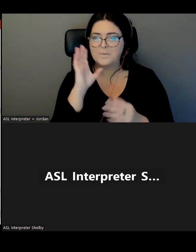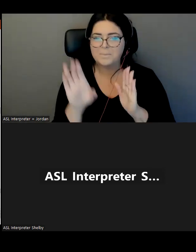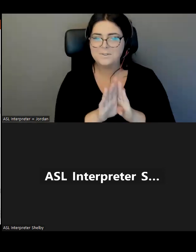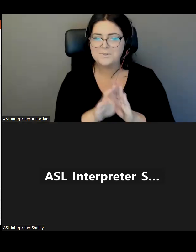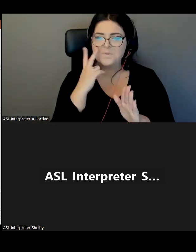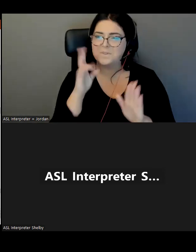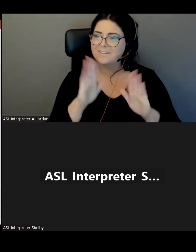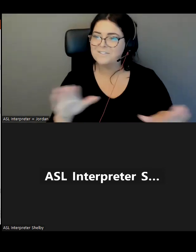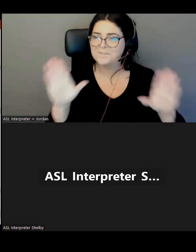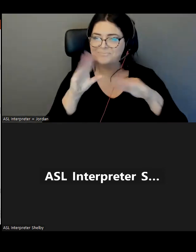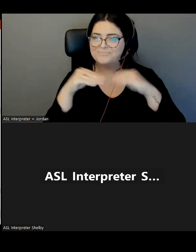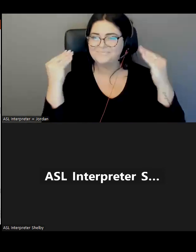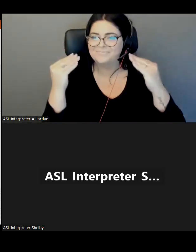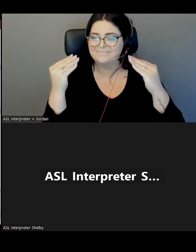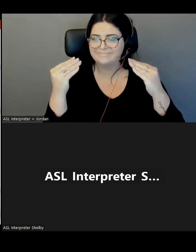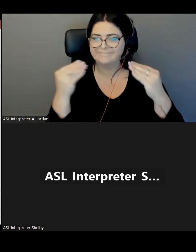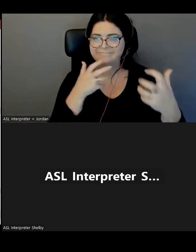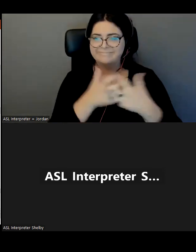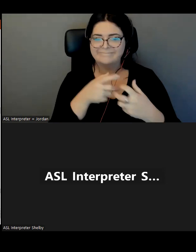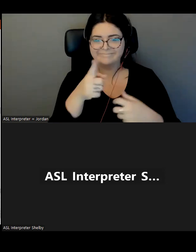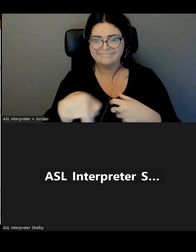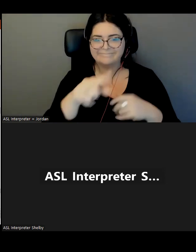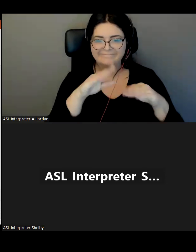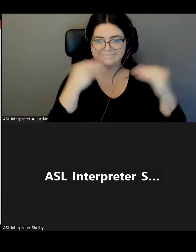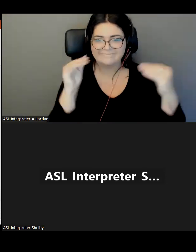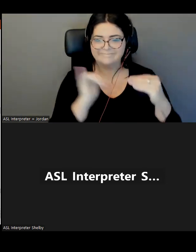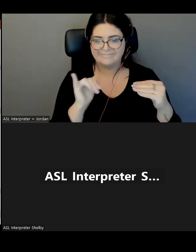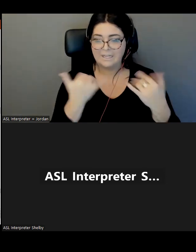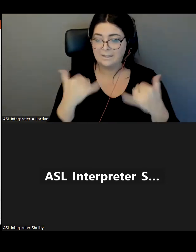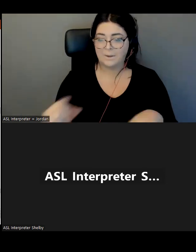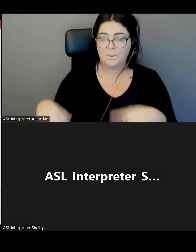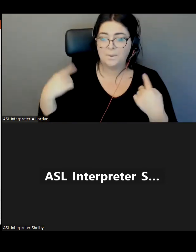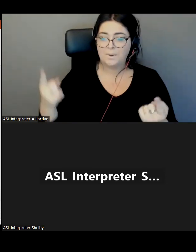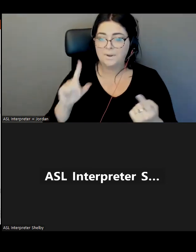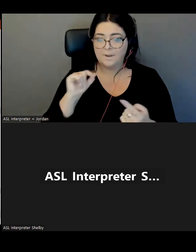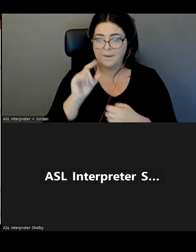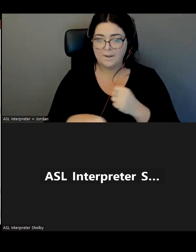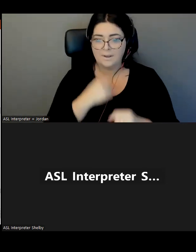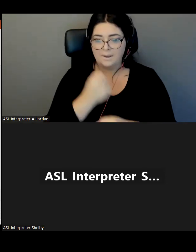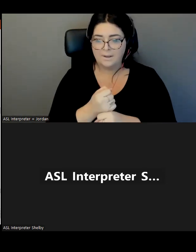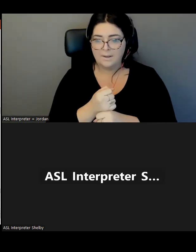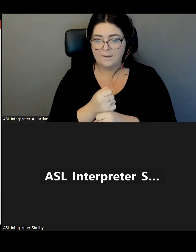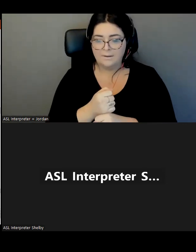else smiling. So as I said, we've been around for 20 years. And